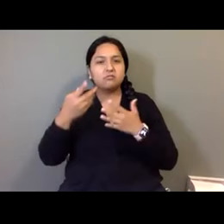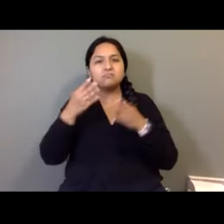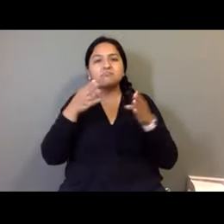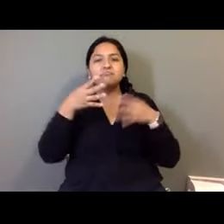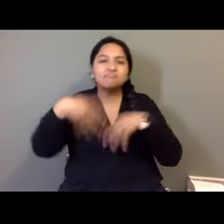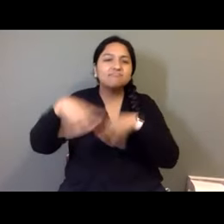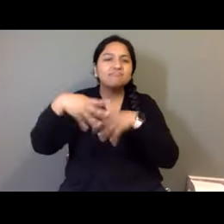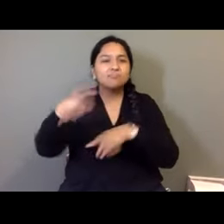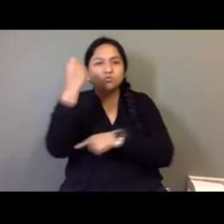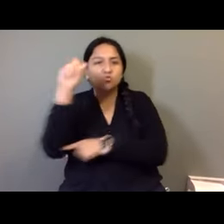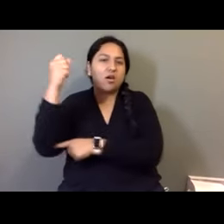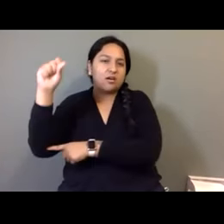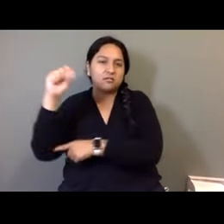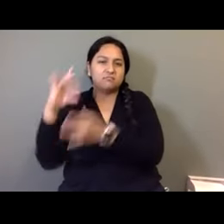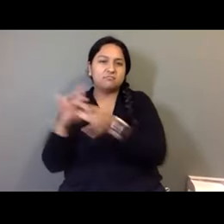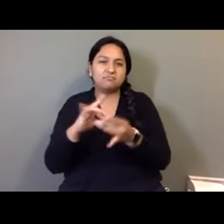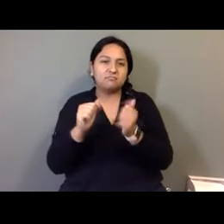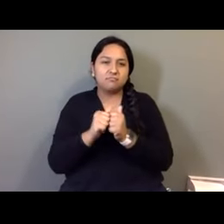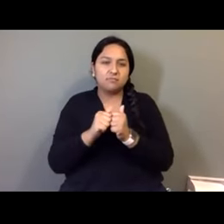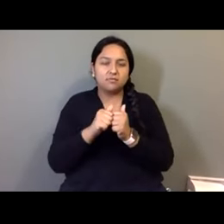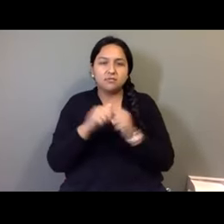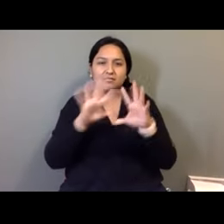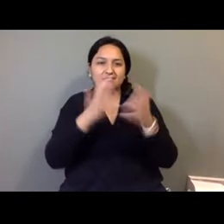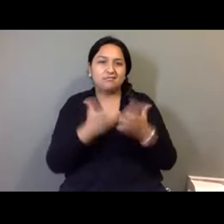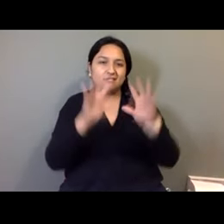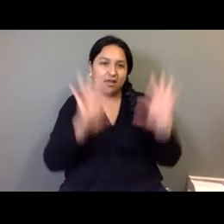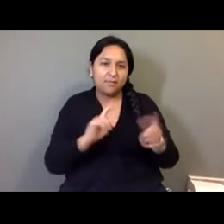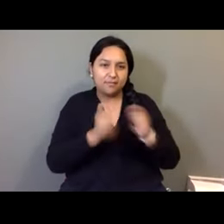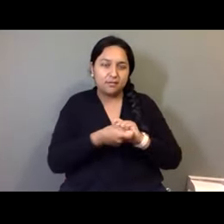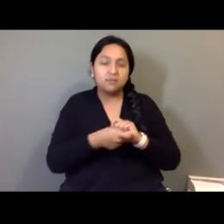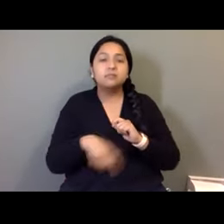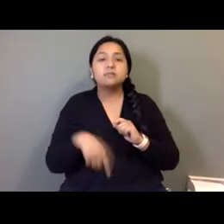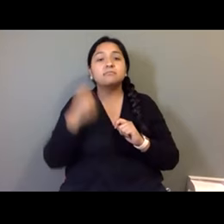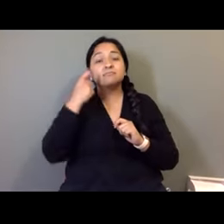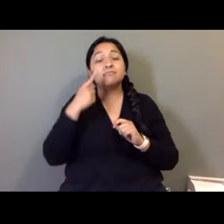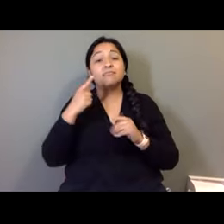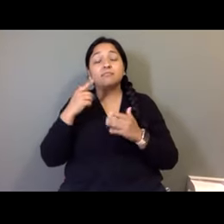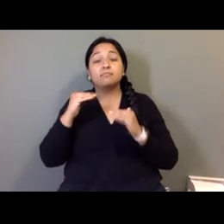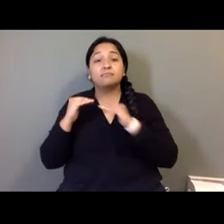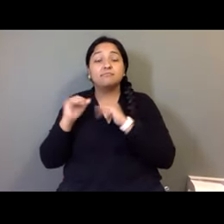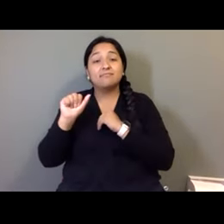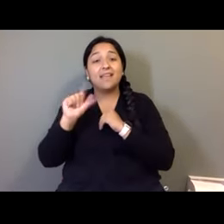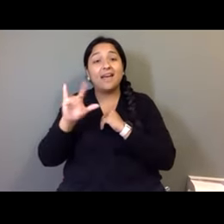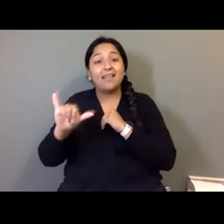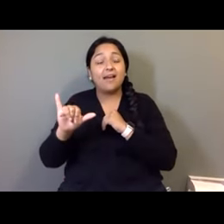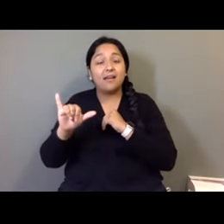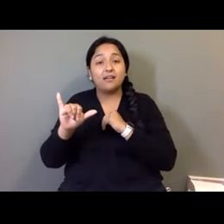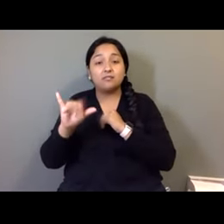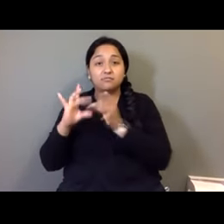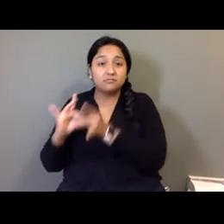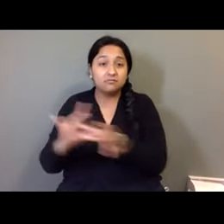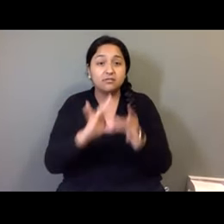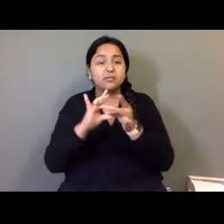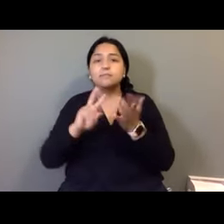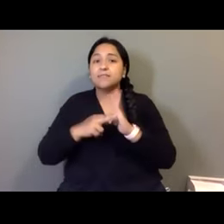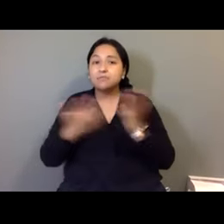will win. I believe that we will win. In action, allyship looks like supporting the leadership of